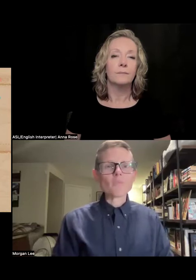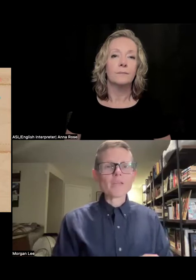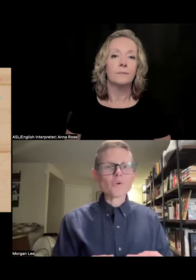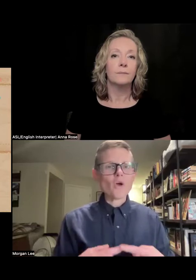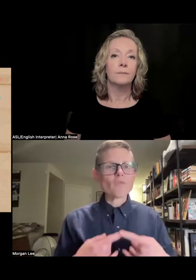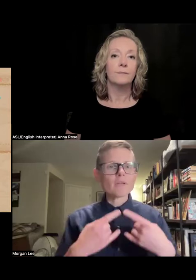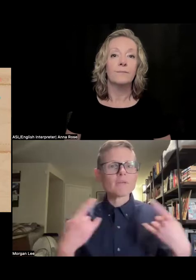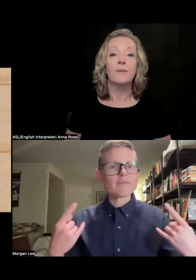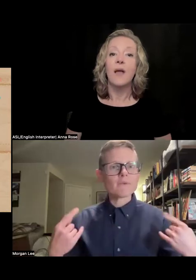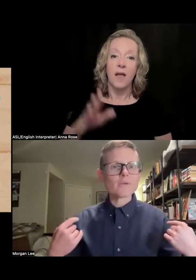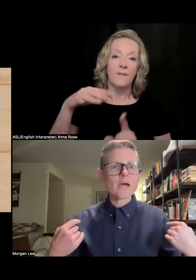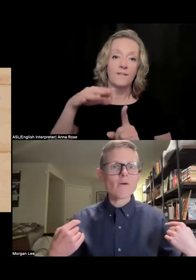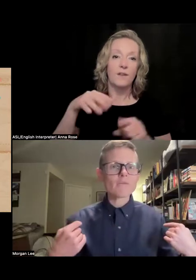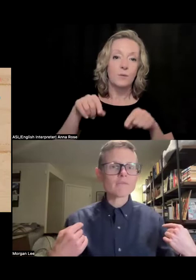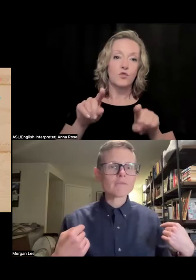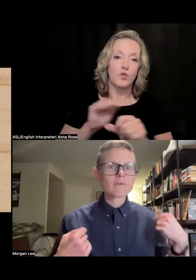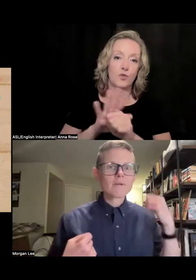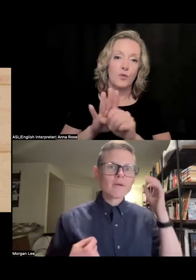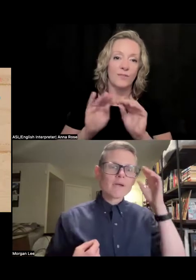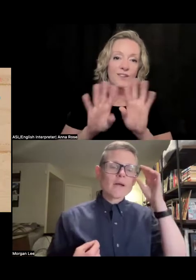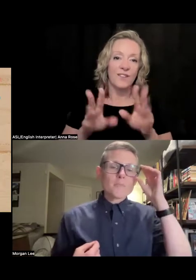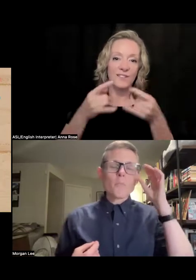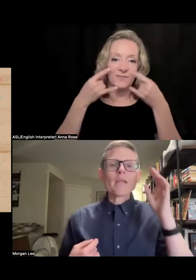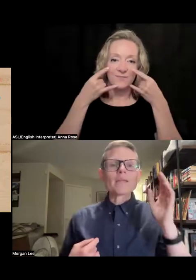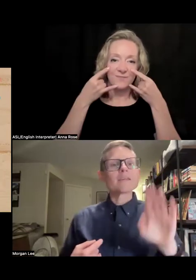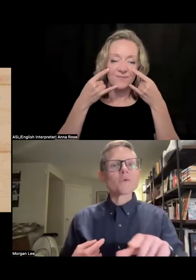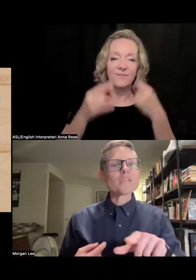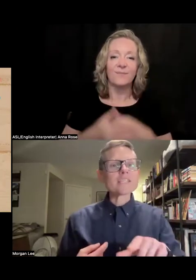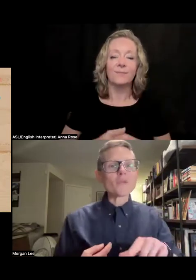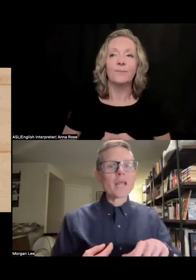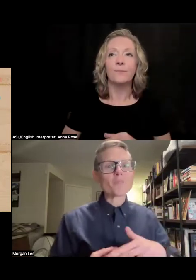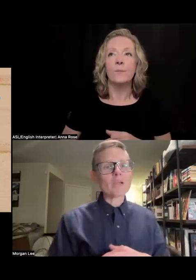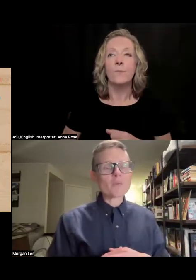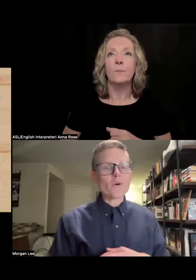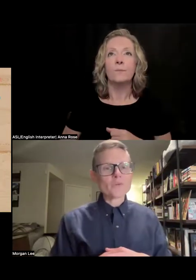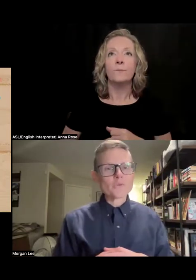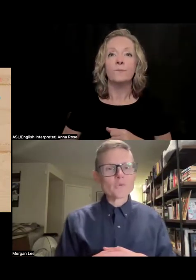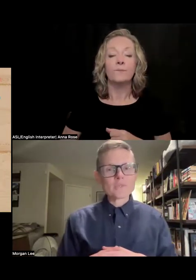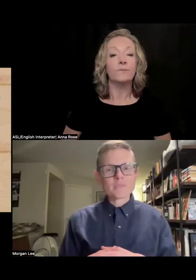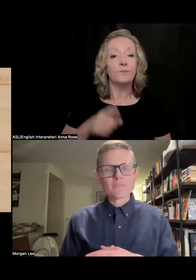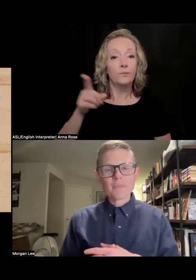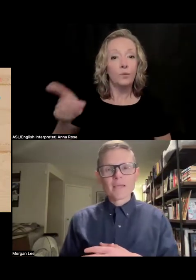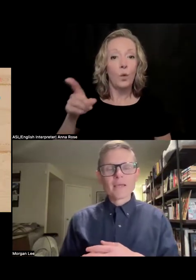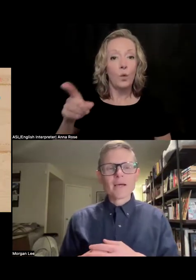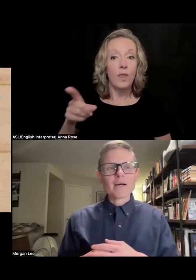I filmed that during COVID, if you couldn't tell. But so this has really helped a lot with our